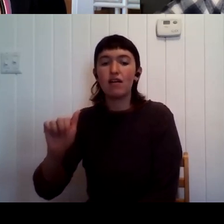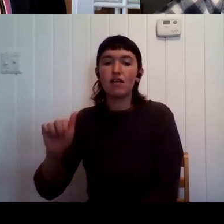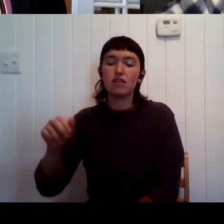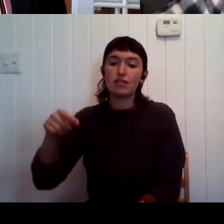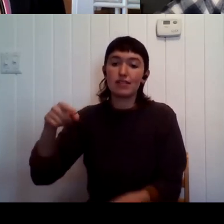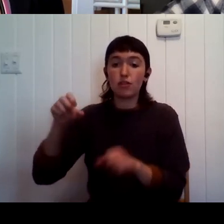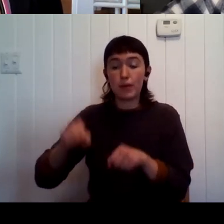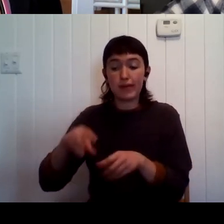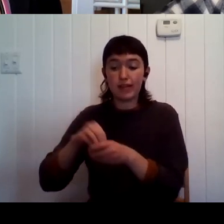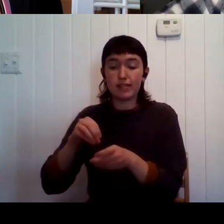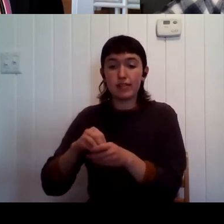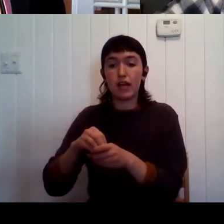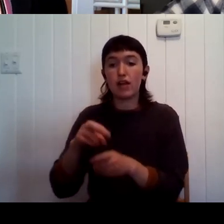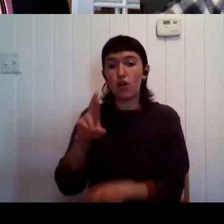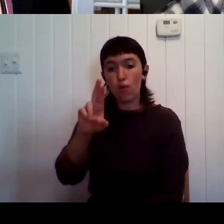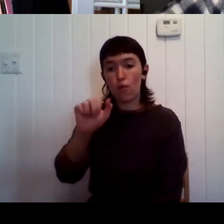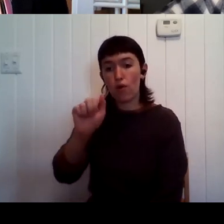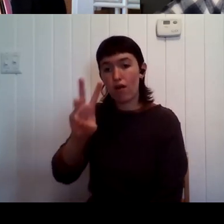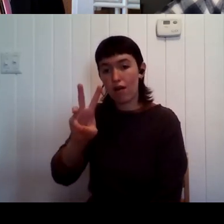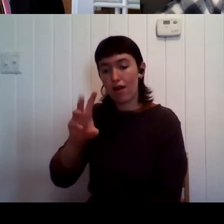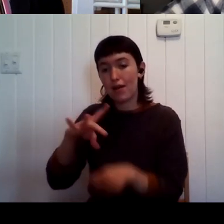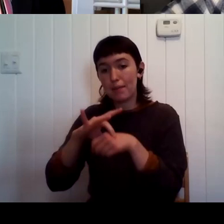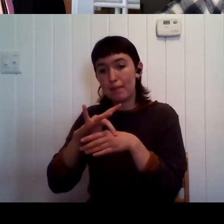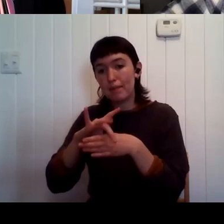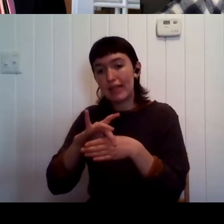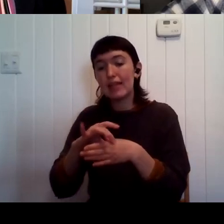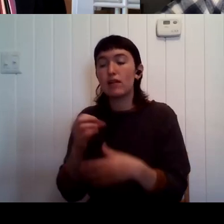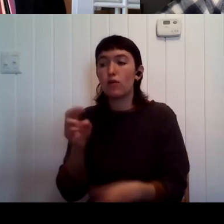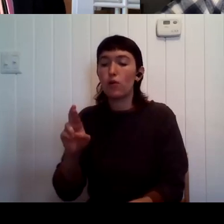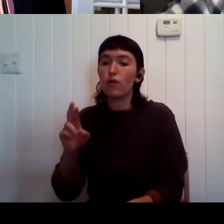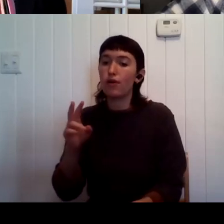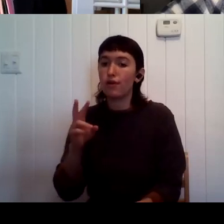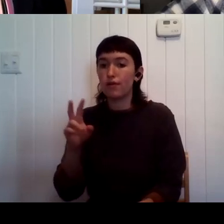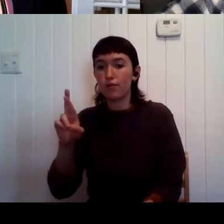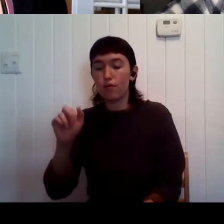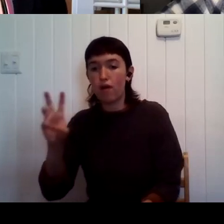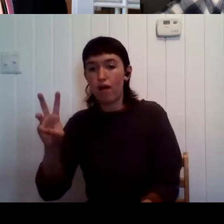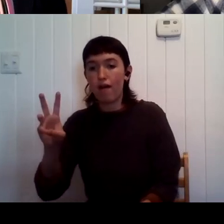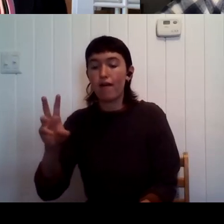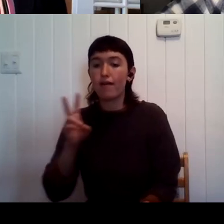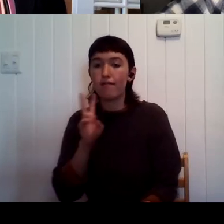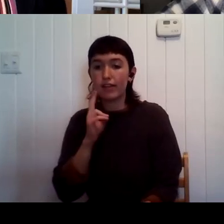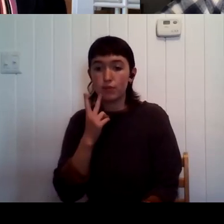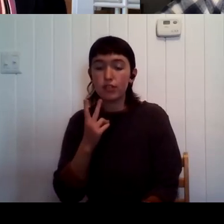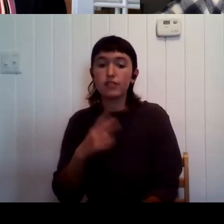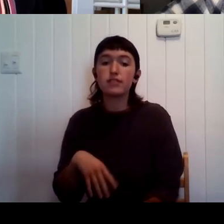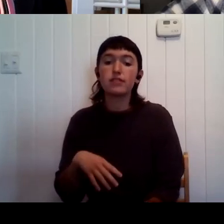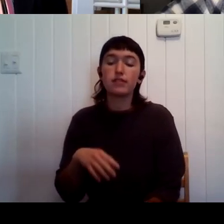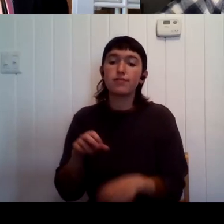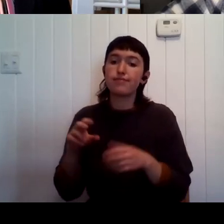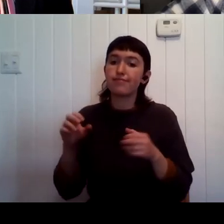vegetables. And whenever there's a salmonella outbreak, it's by contaminated soil or